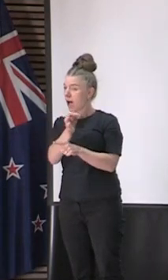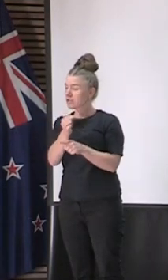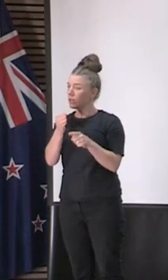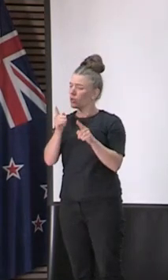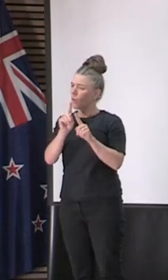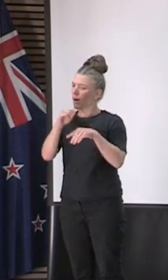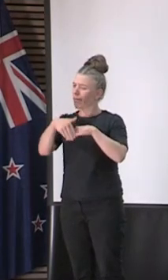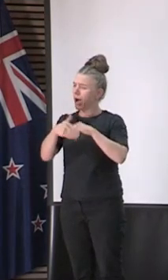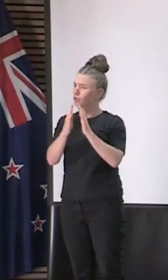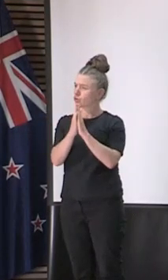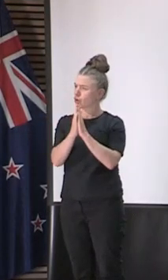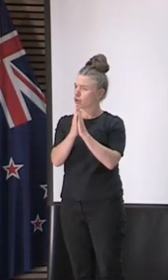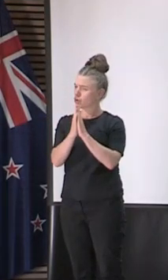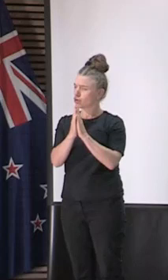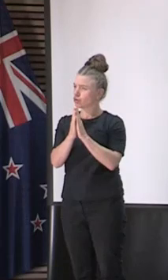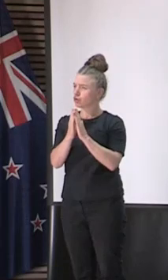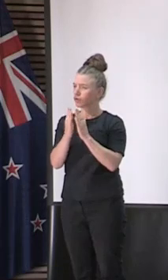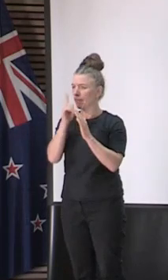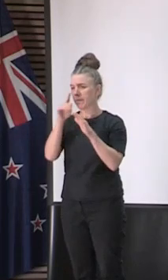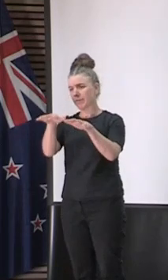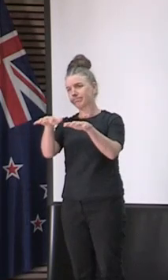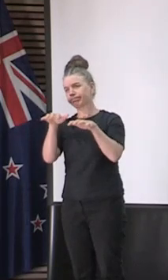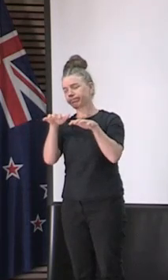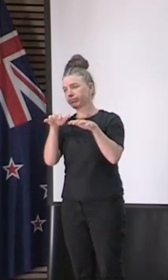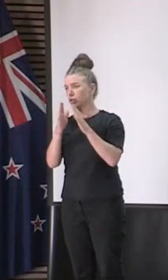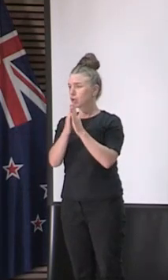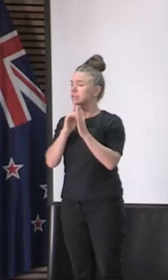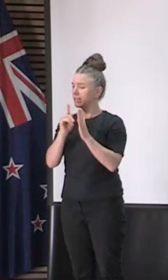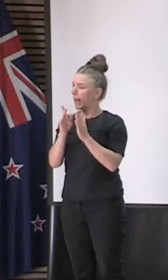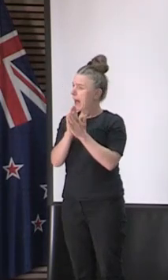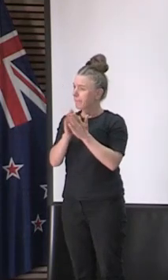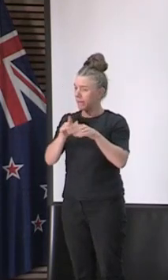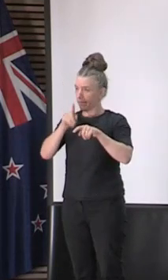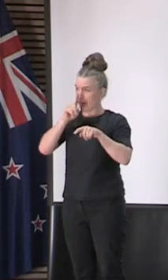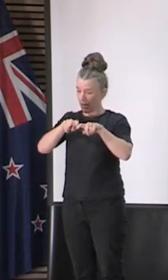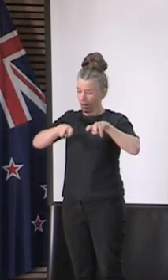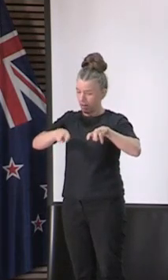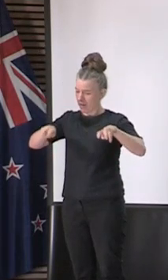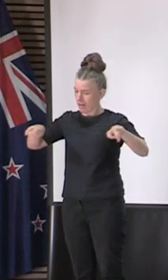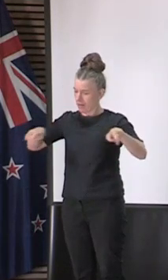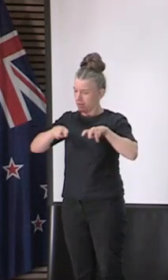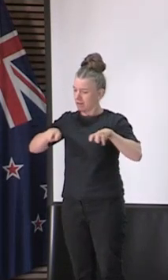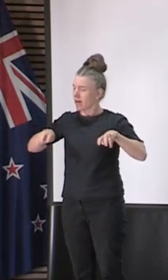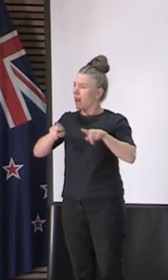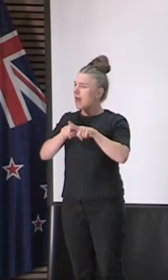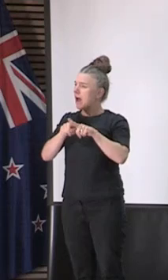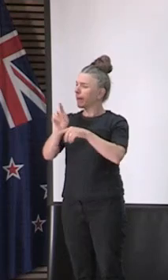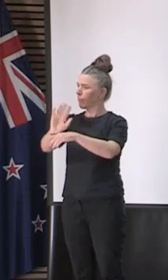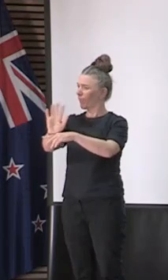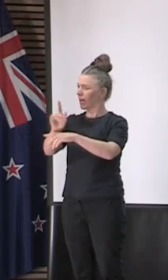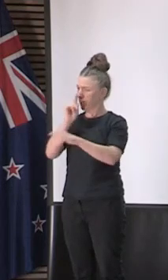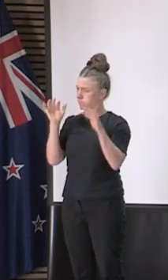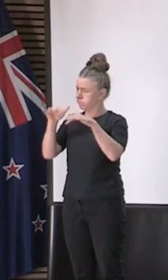weddings. Churches are saying that they are, you know, willing to enact social distancing, and you can go to a movie with 50 people, but you can't go to a church